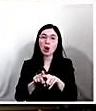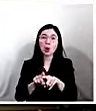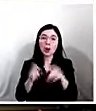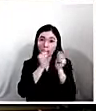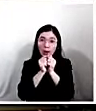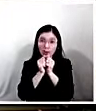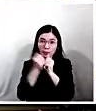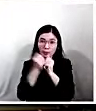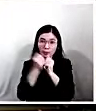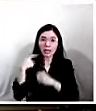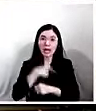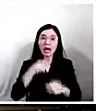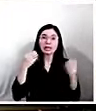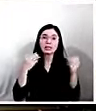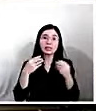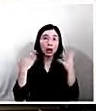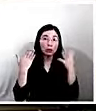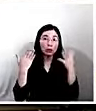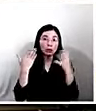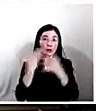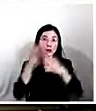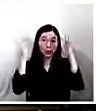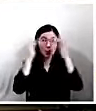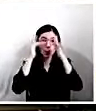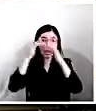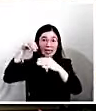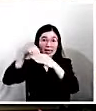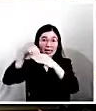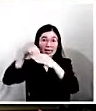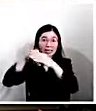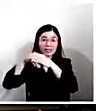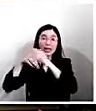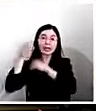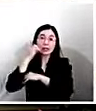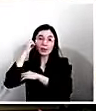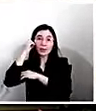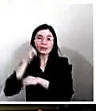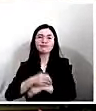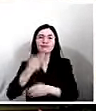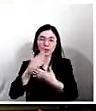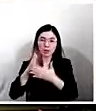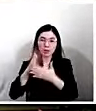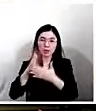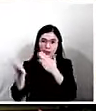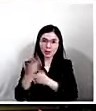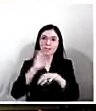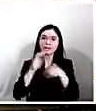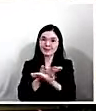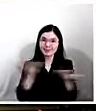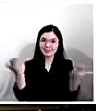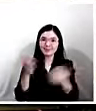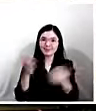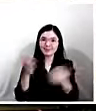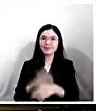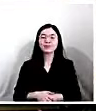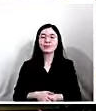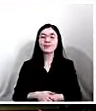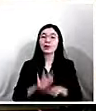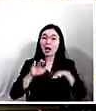home. Good morning to all of you. How do we strengthen our